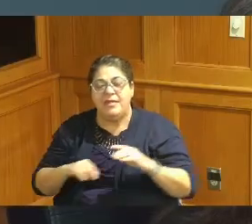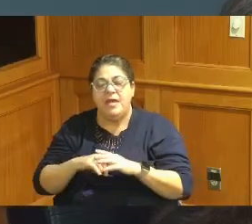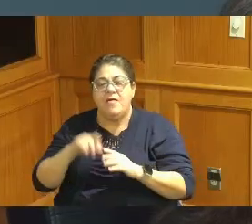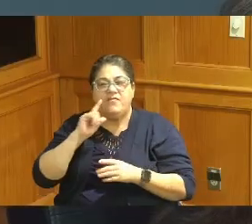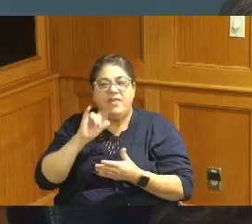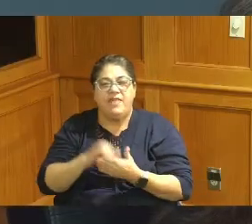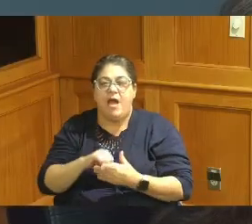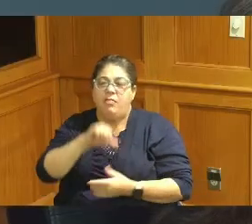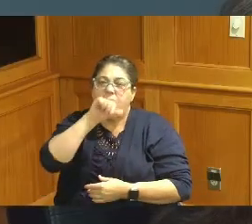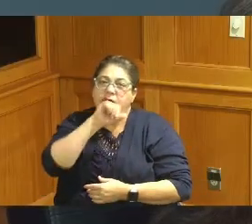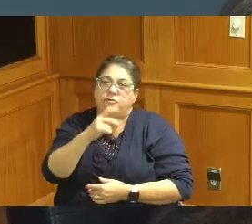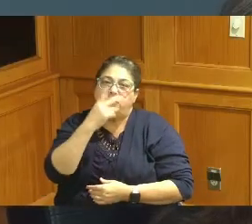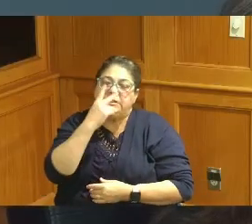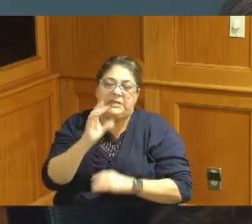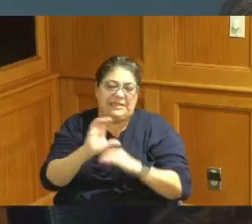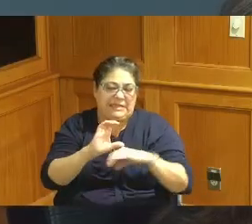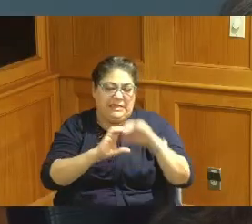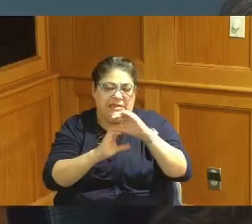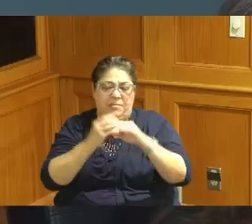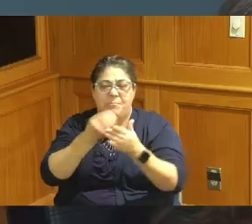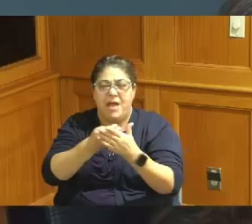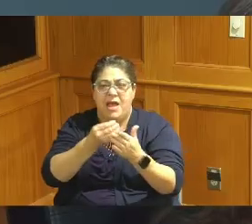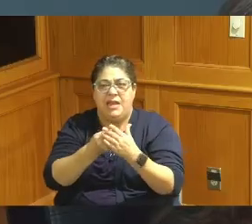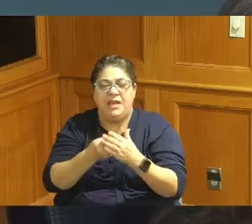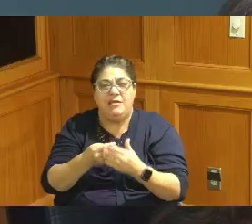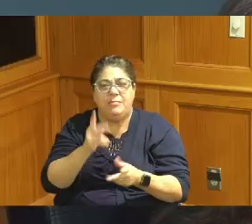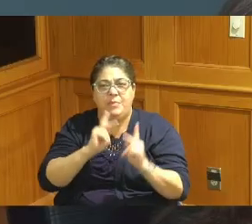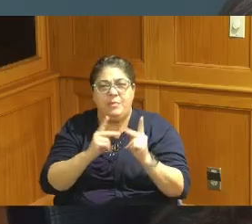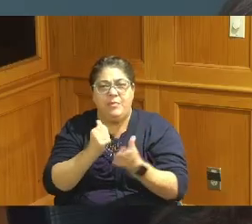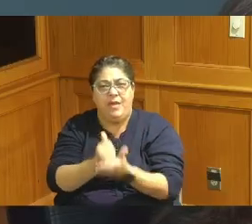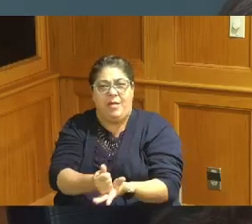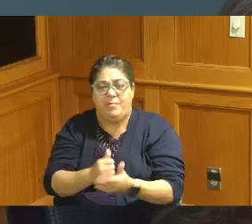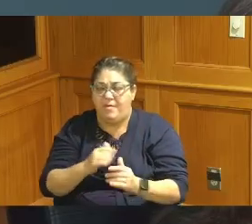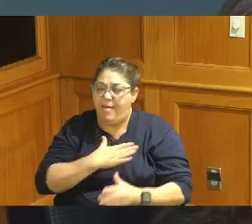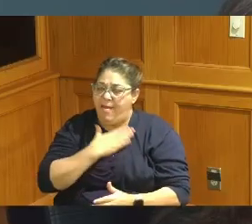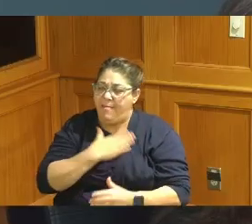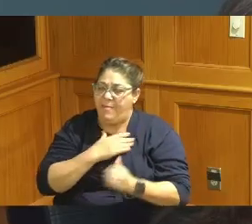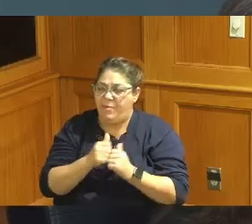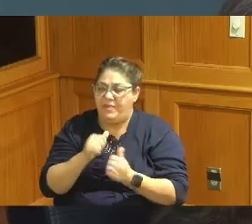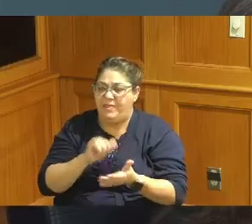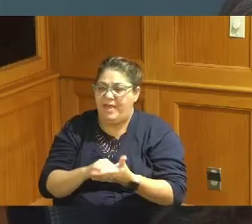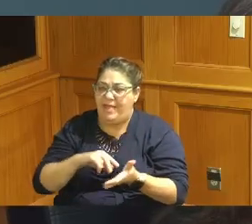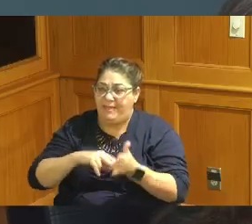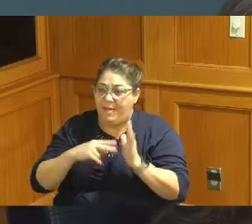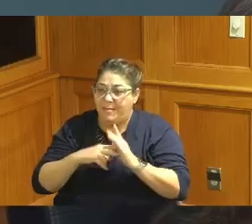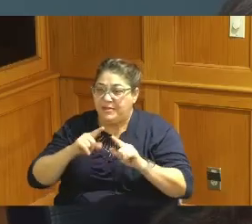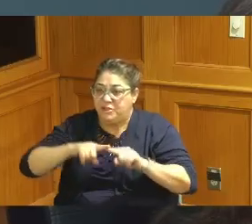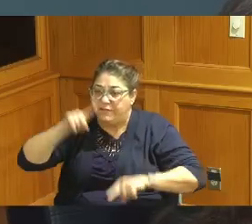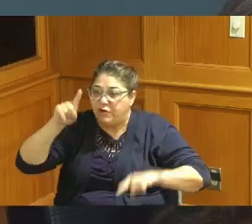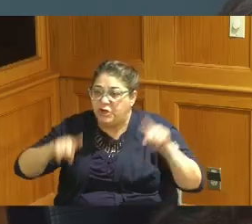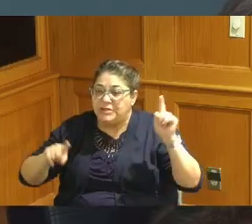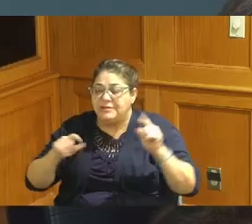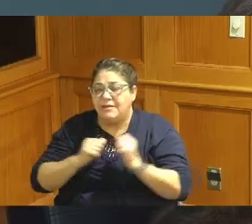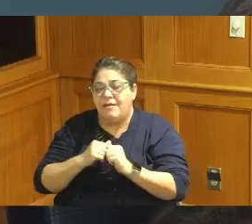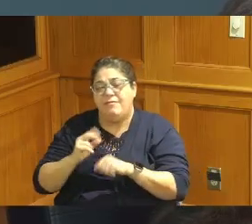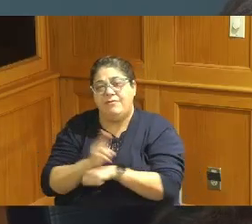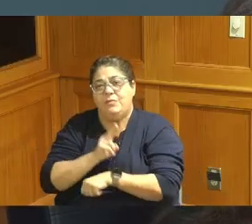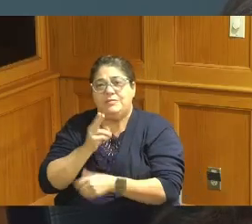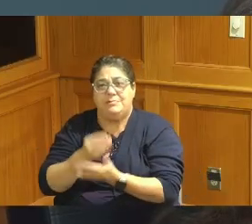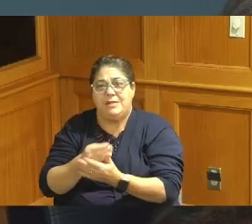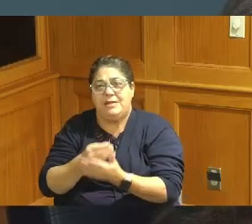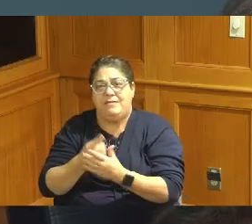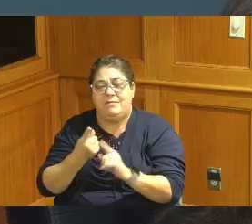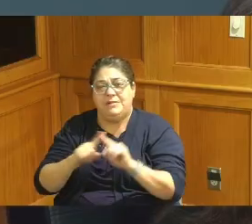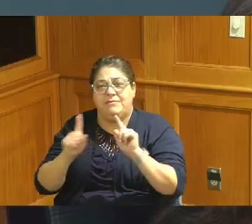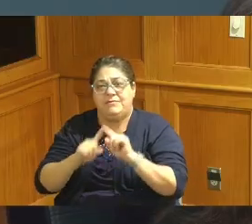love seeing that. So I'm very happy right now. Thank you. It shows the diversity, of course, of allocation.